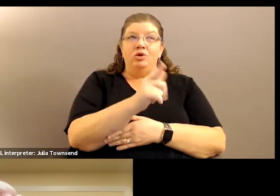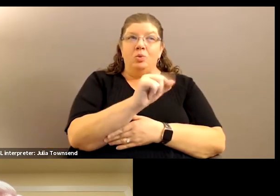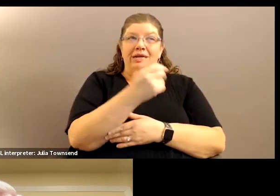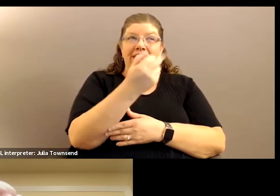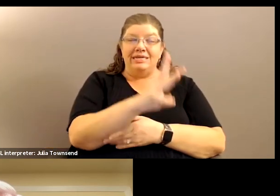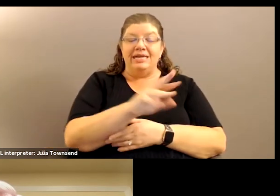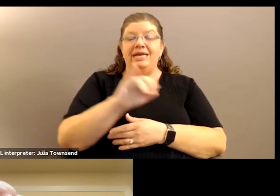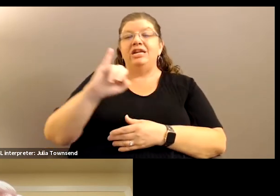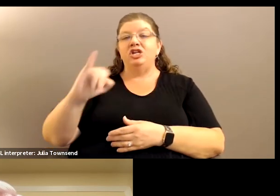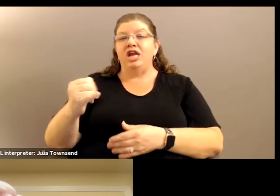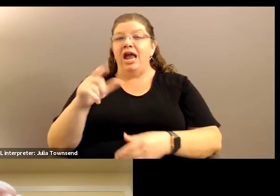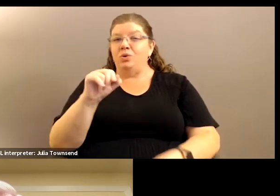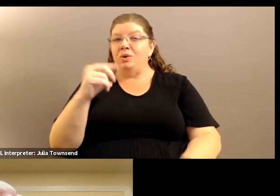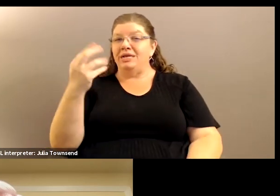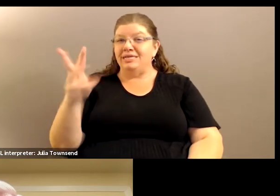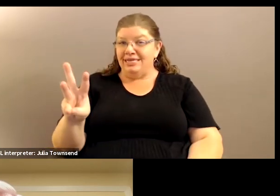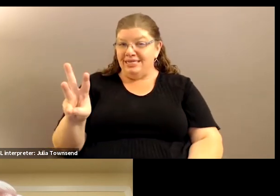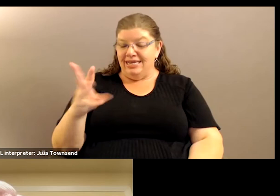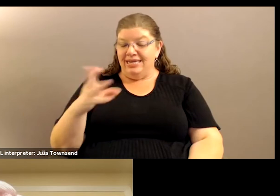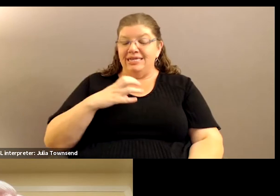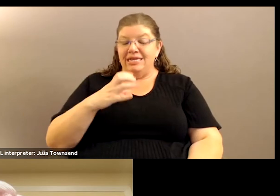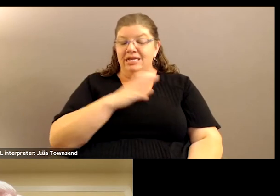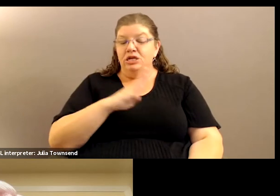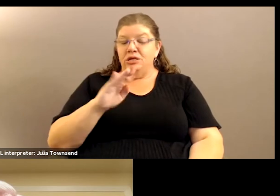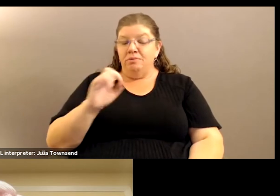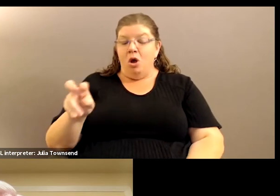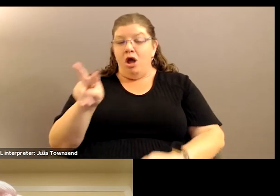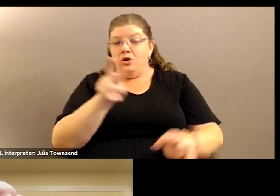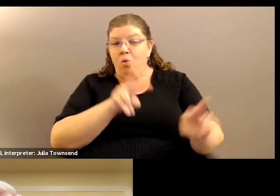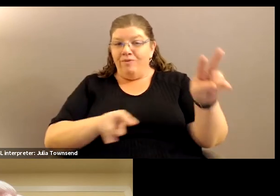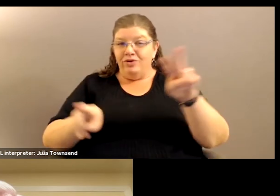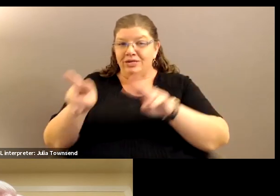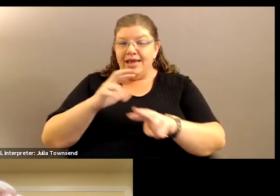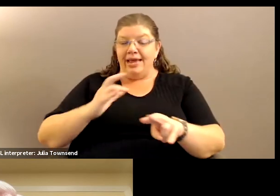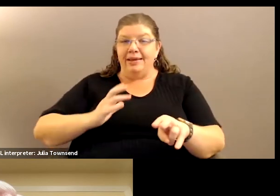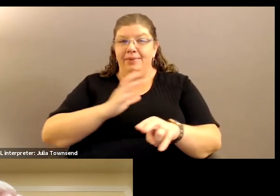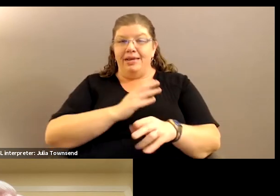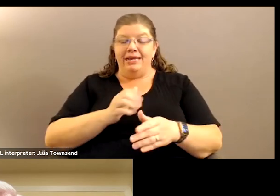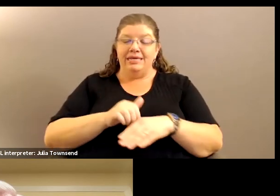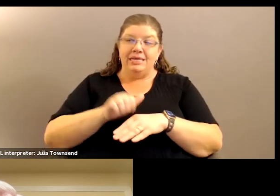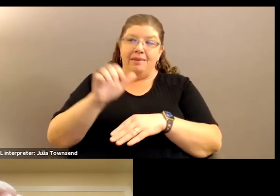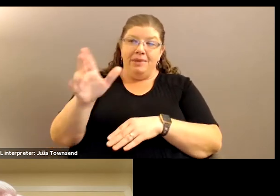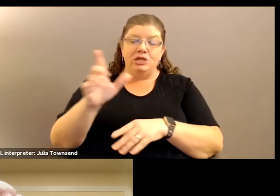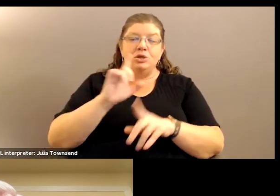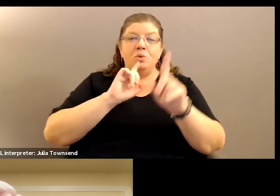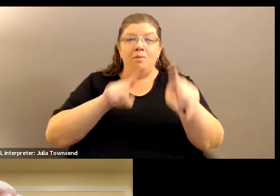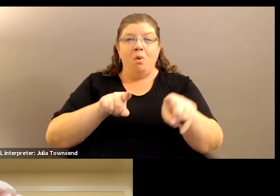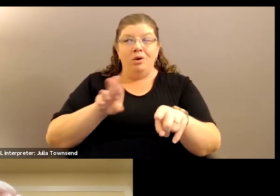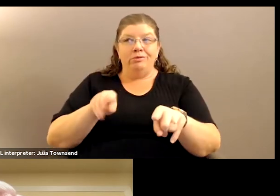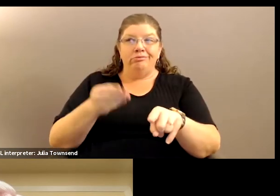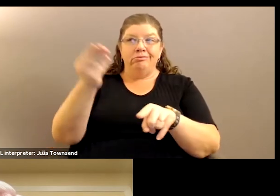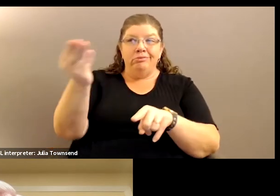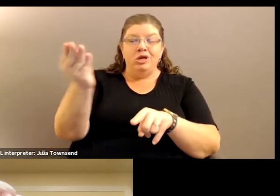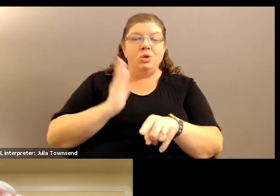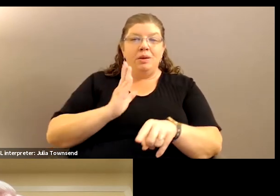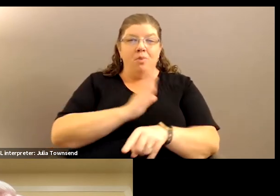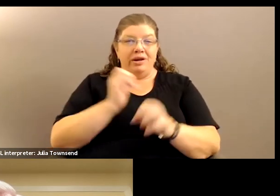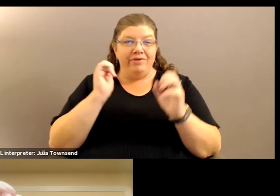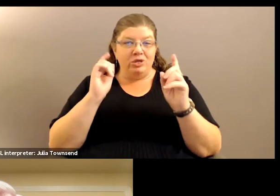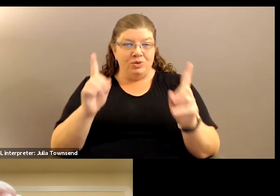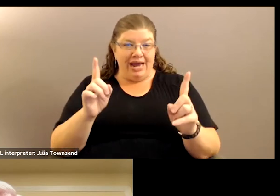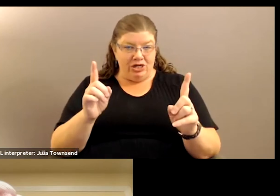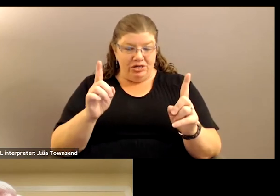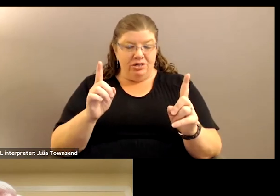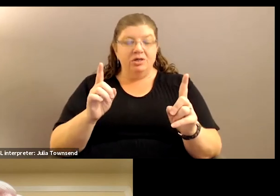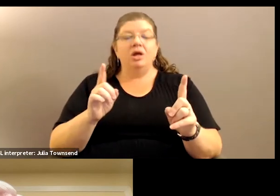j2016 citizens bond oversight committee submits this report to the board of education this report is